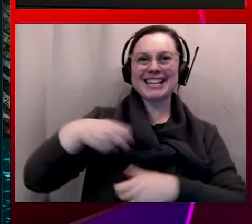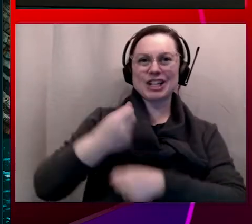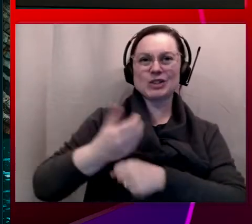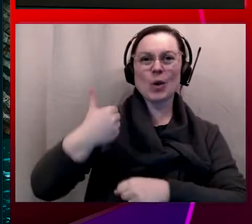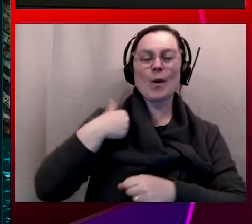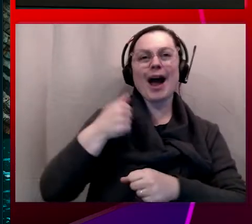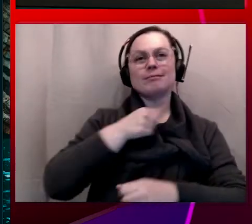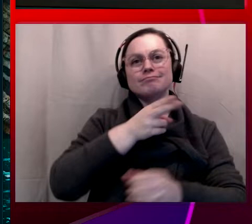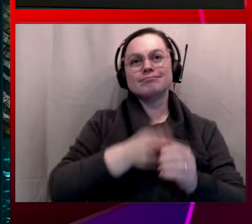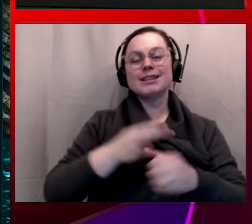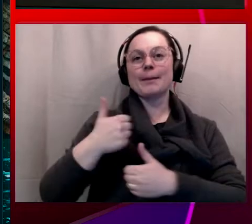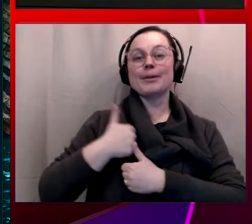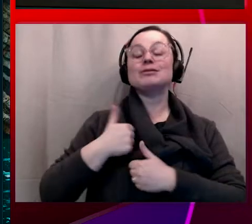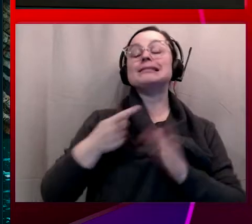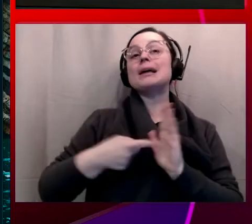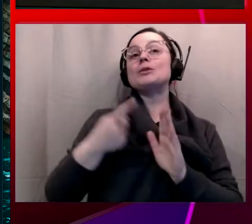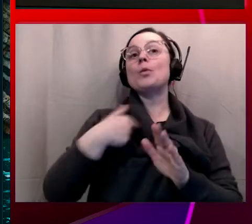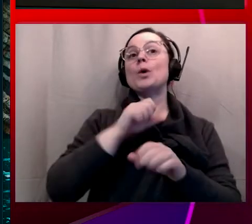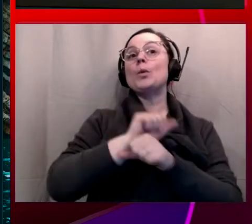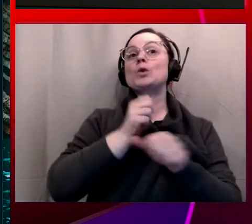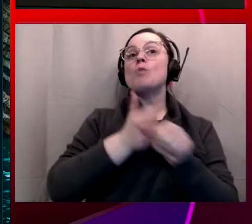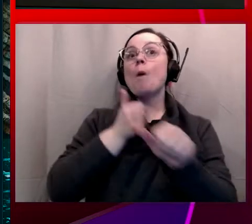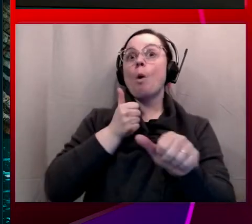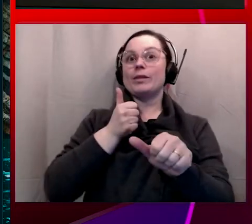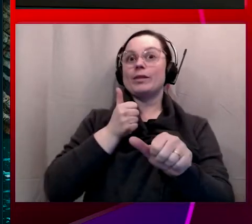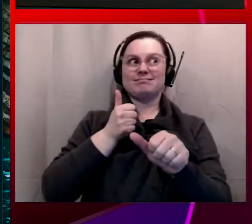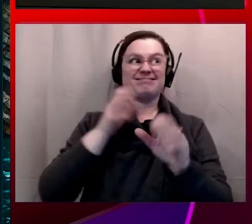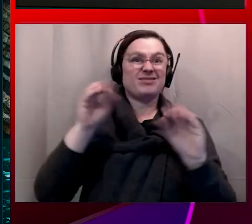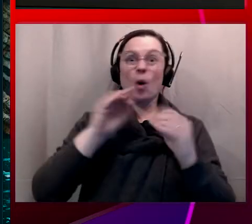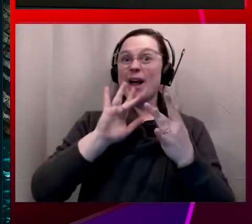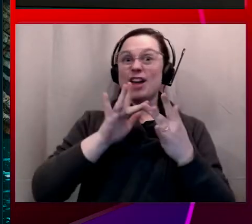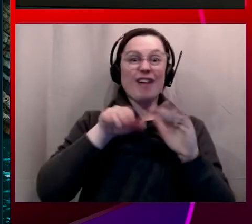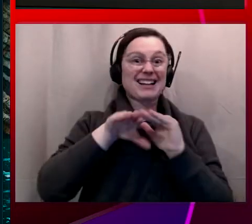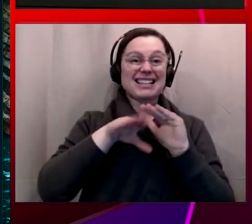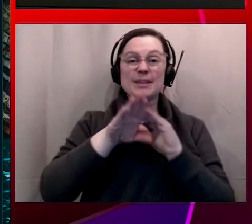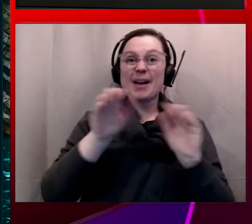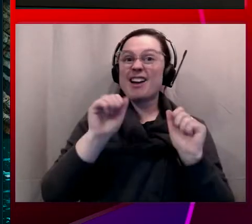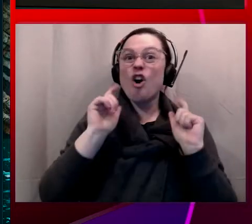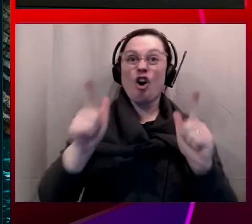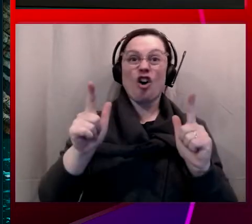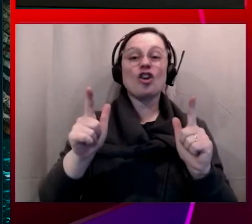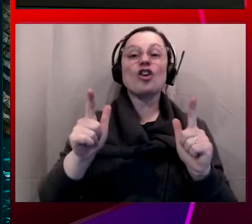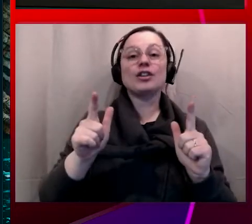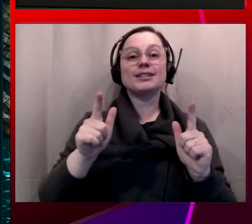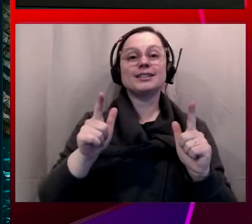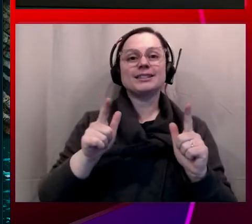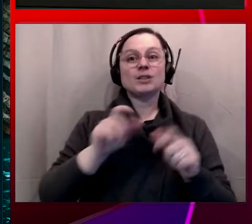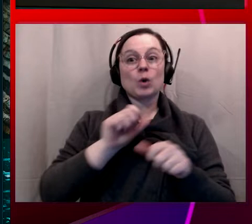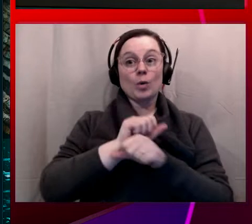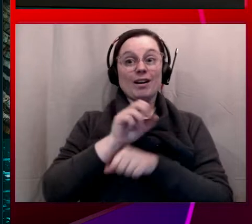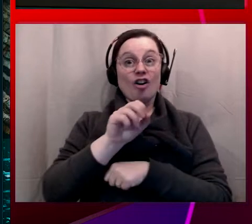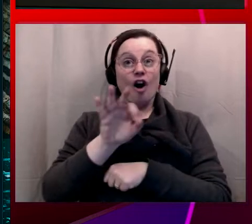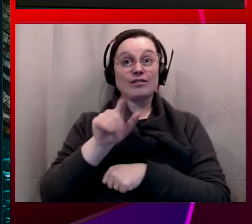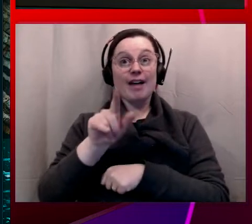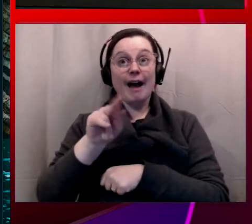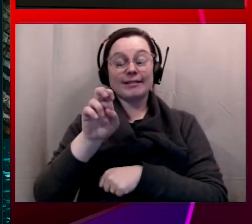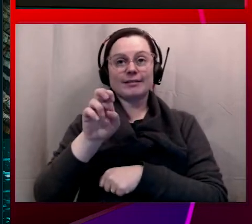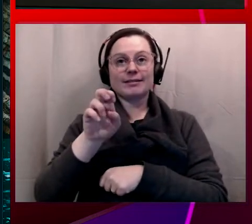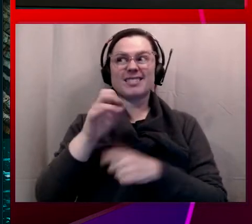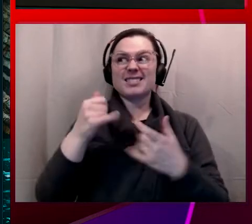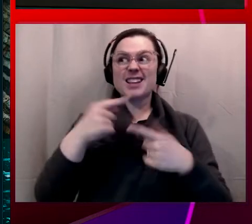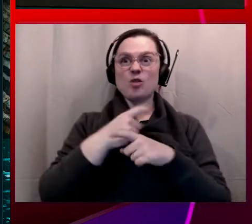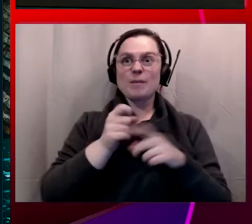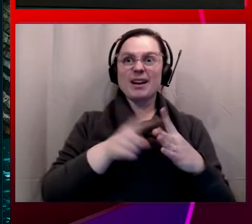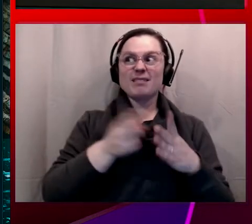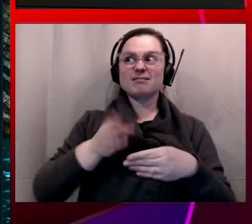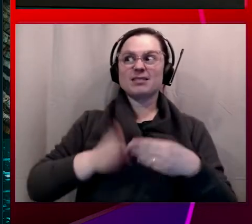we worked remotely to the point where we didn't have internet accessibility. So working offline and still encrypting it end to end